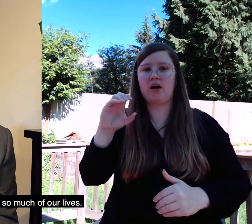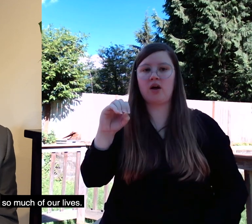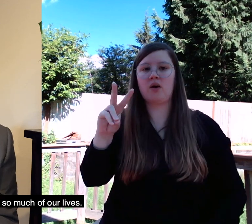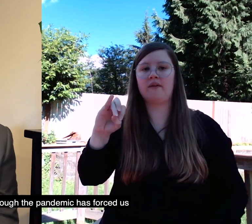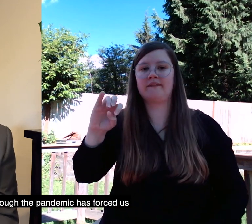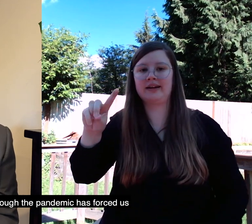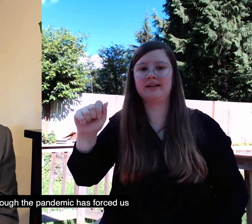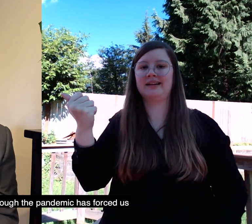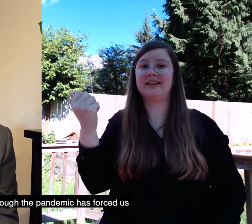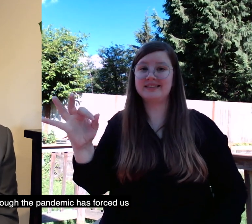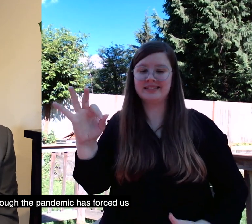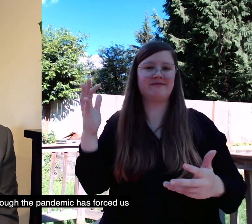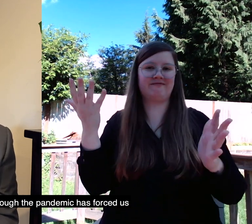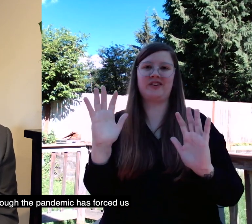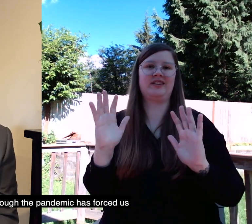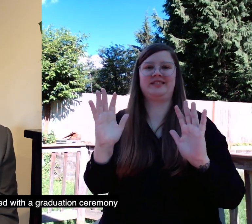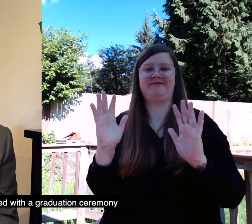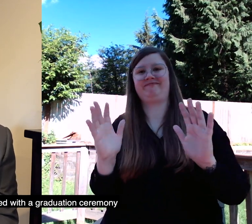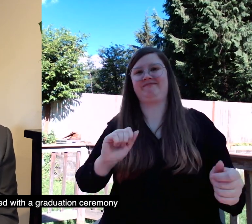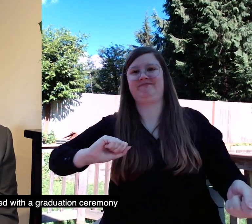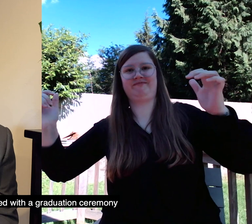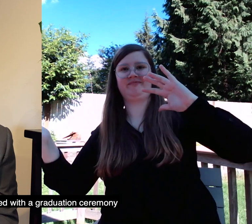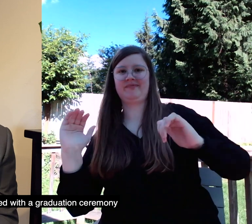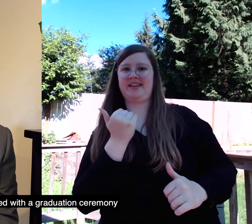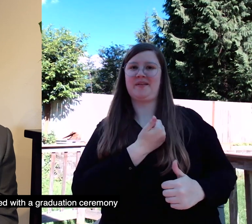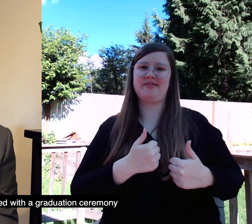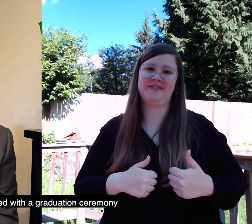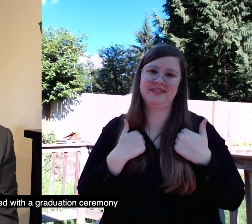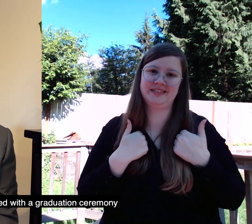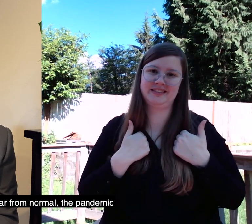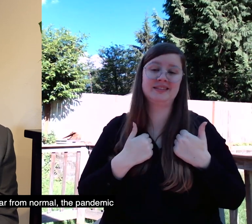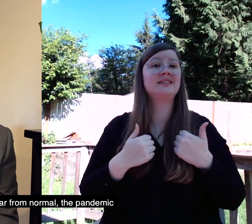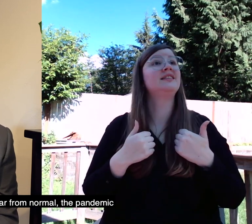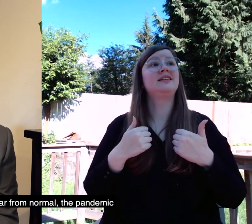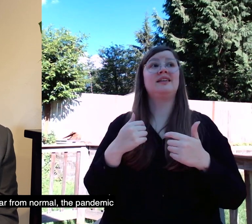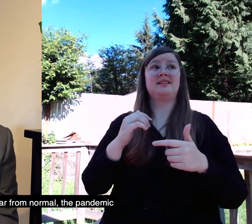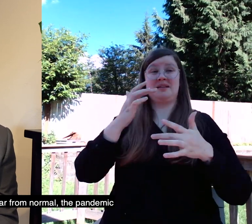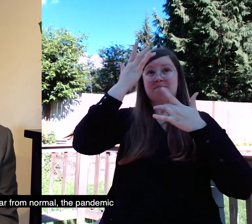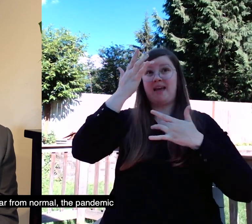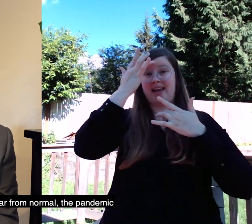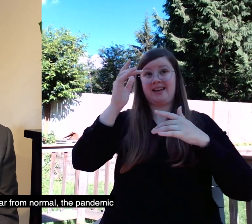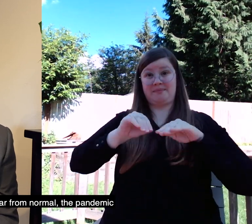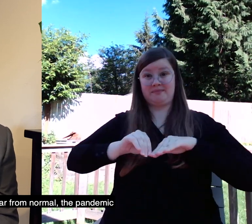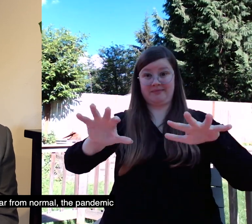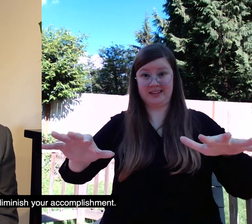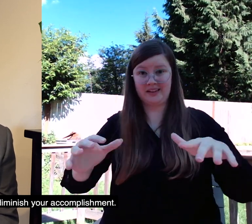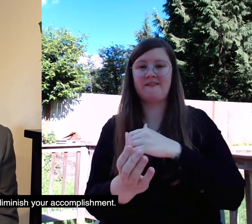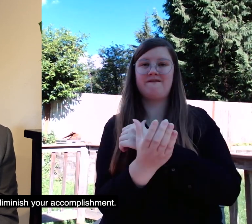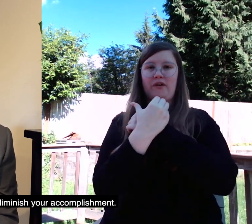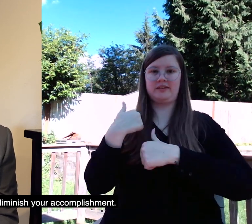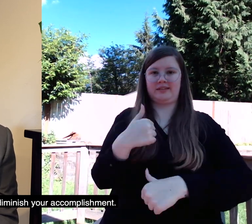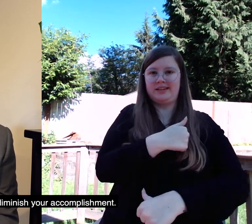lives. But even though the pandemic has forced us to proceed with a graduation ceremony that is far from normal, the